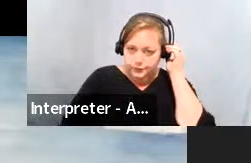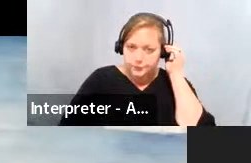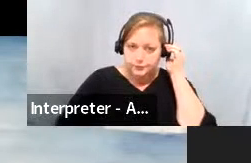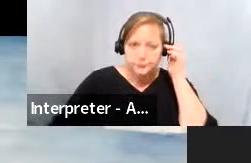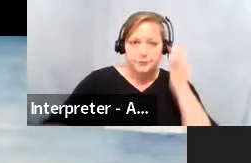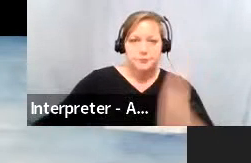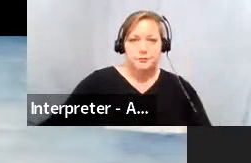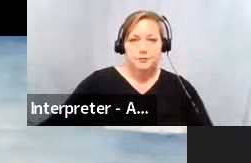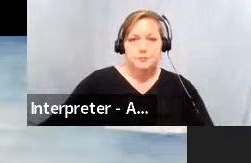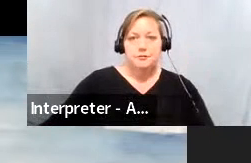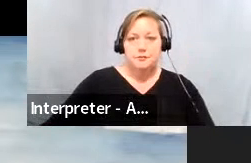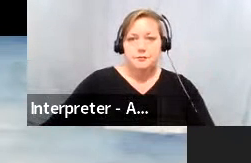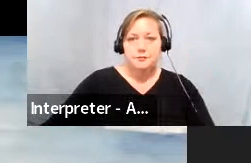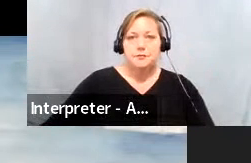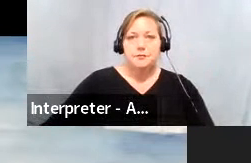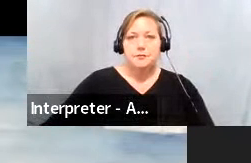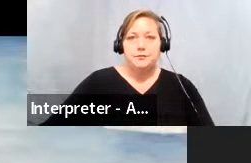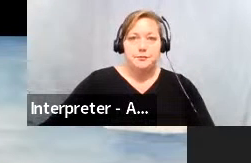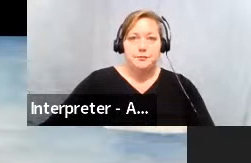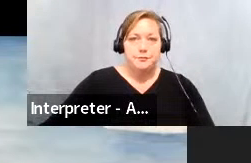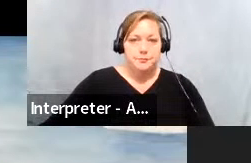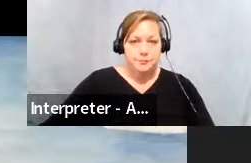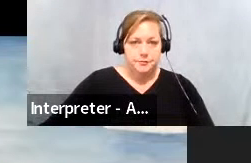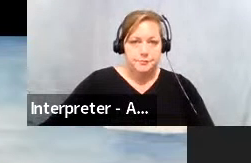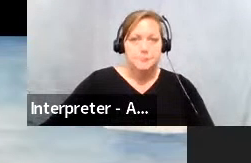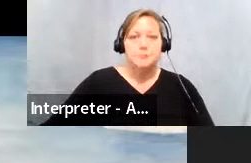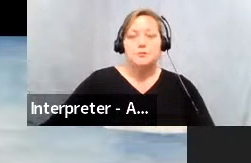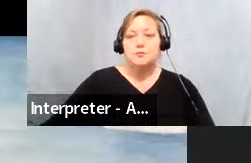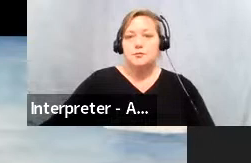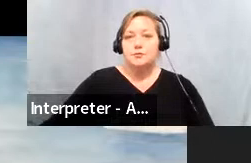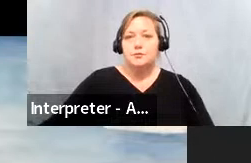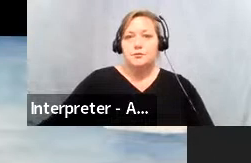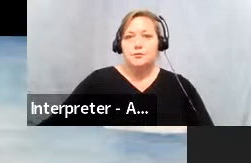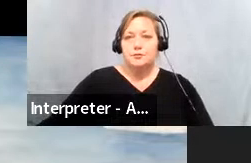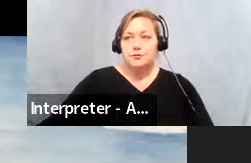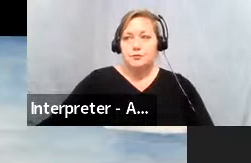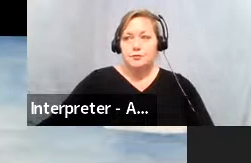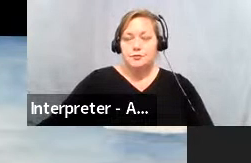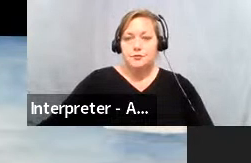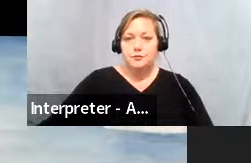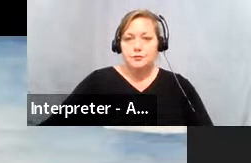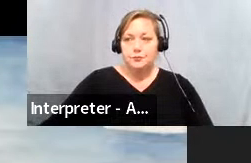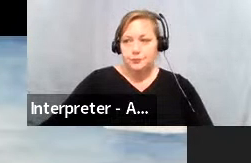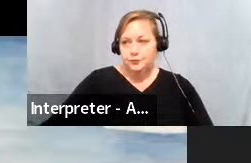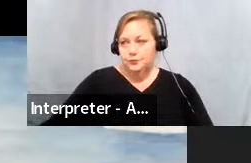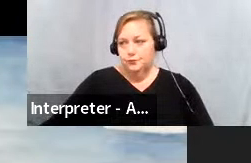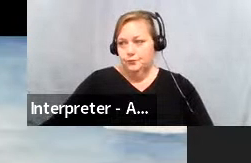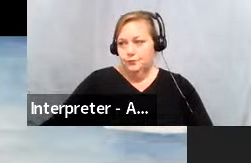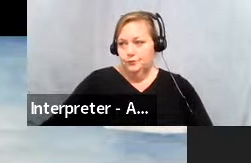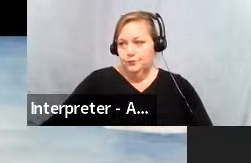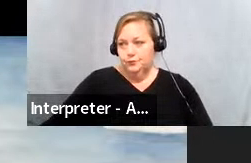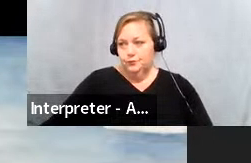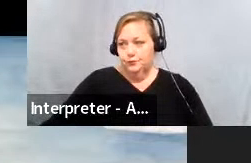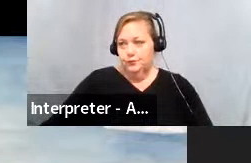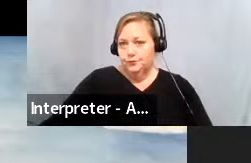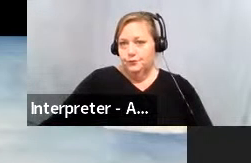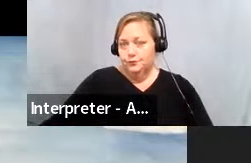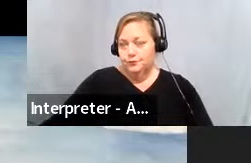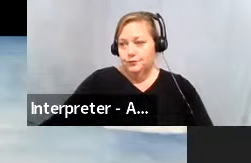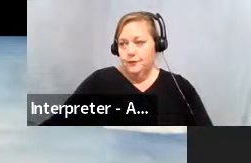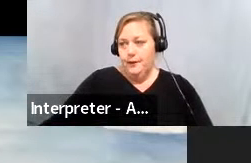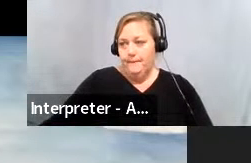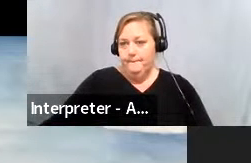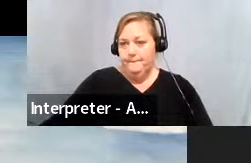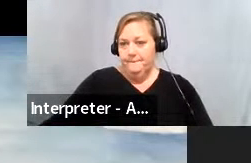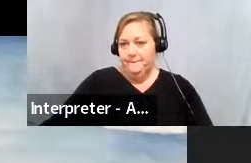Transit-oriented development will allow for low-rise buildings on sites that are near transit and meet specific criteria. These criteria include having a lot